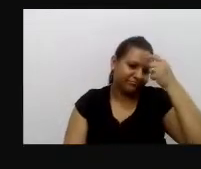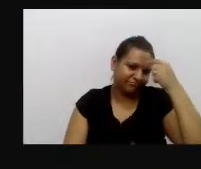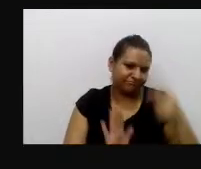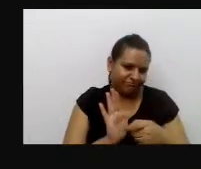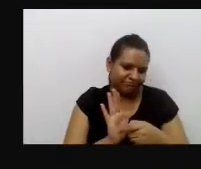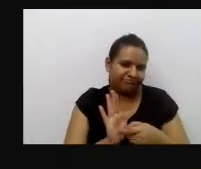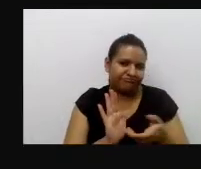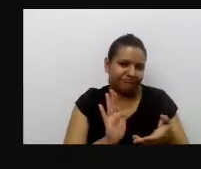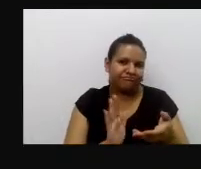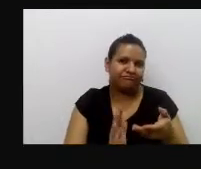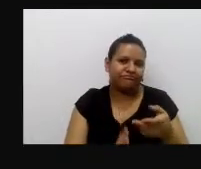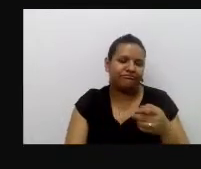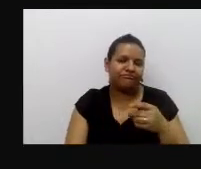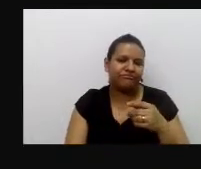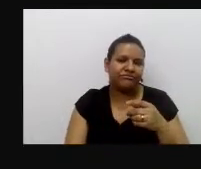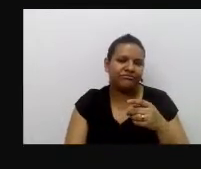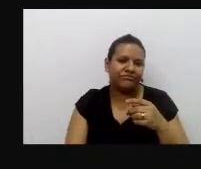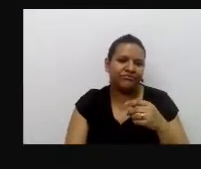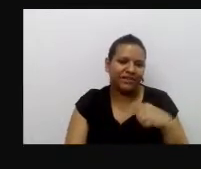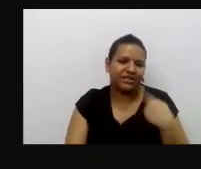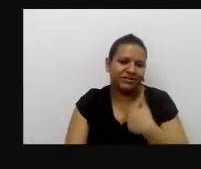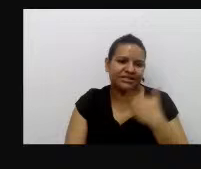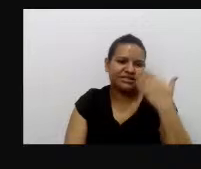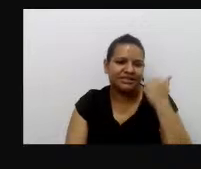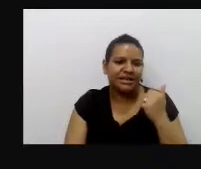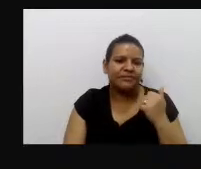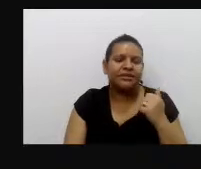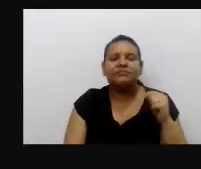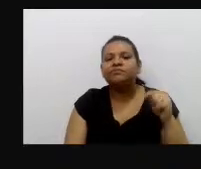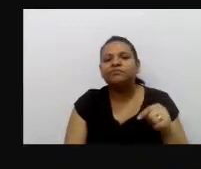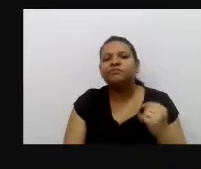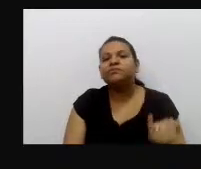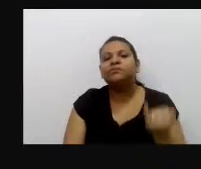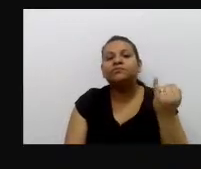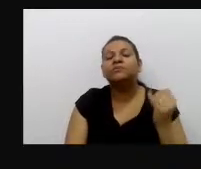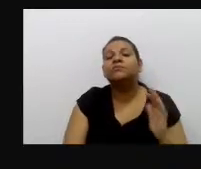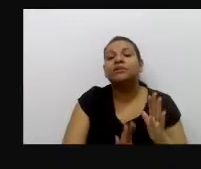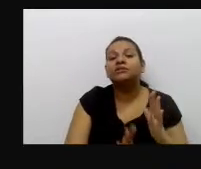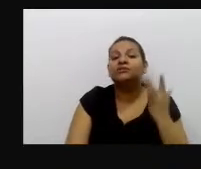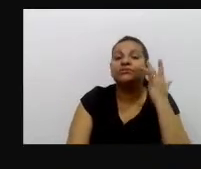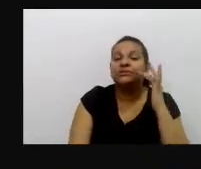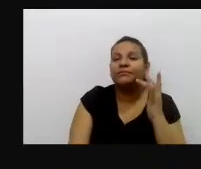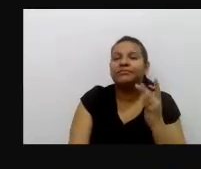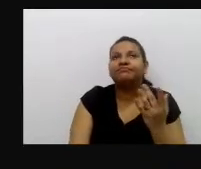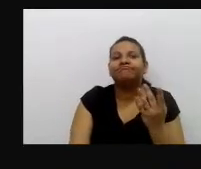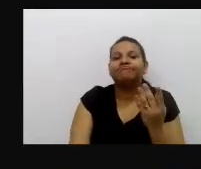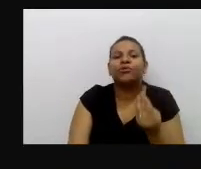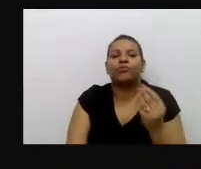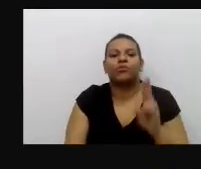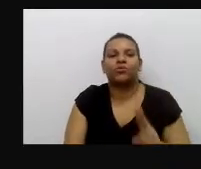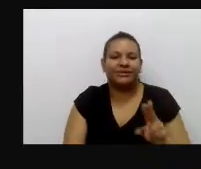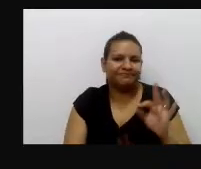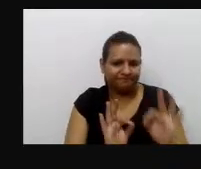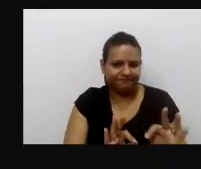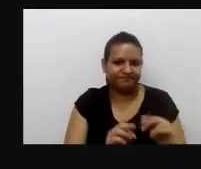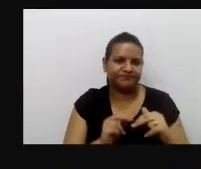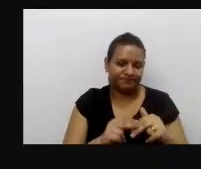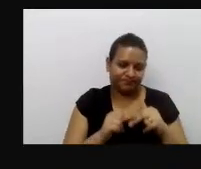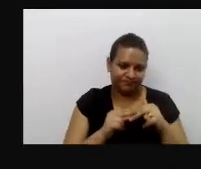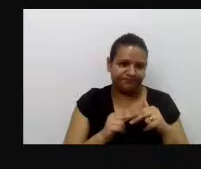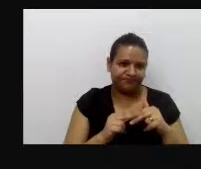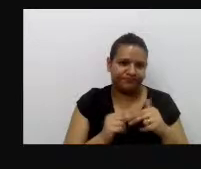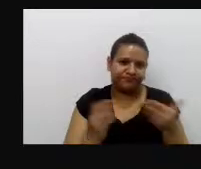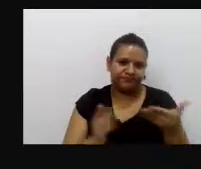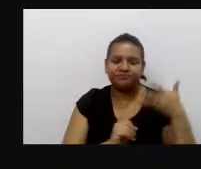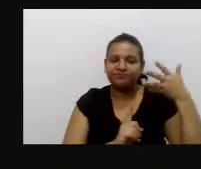do not know how to use them. So I'm pretty sure that the session was very helpful for all the audience here, and is